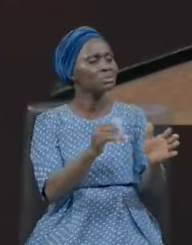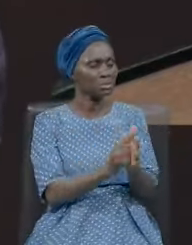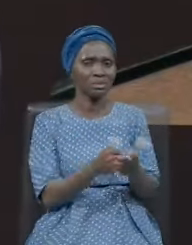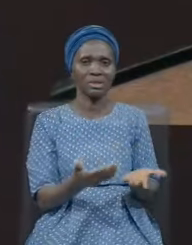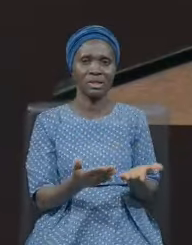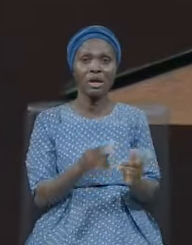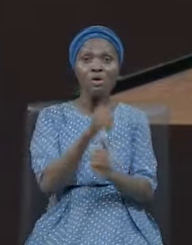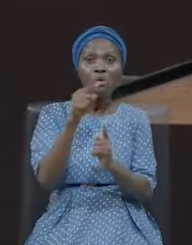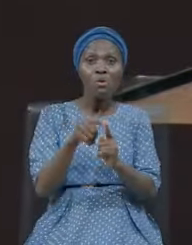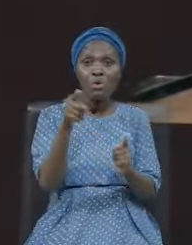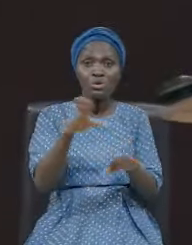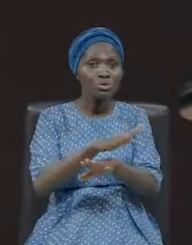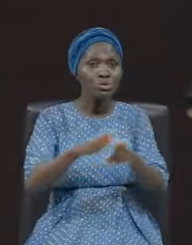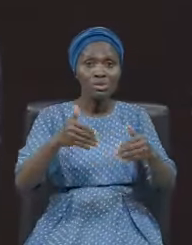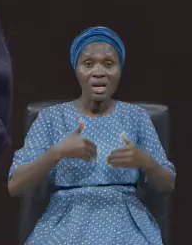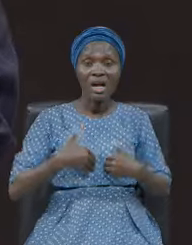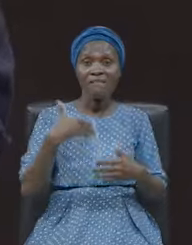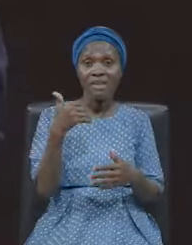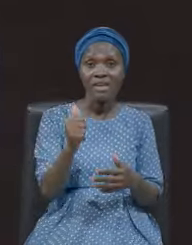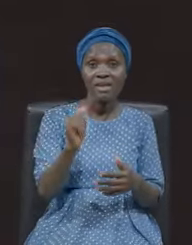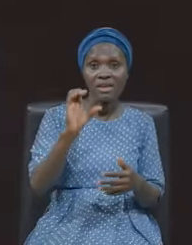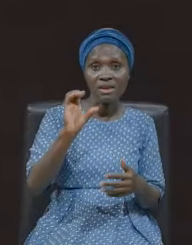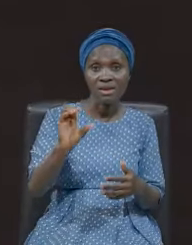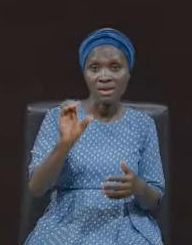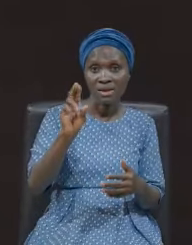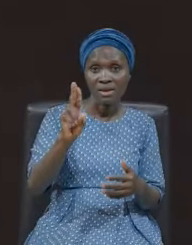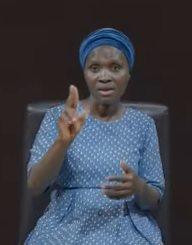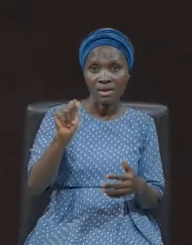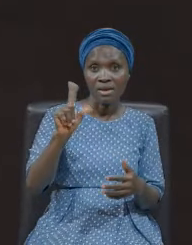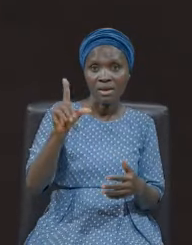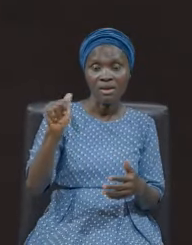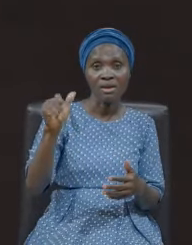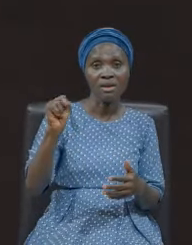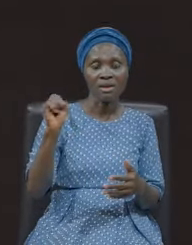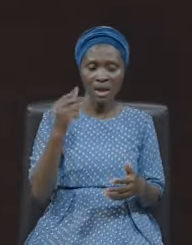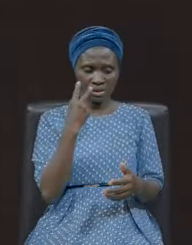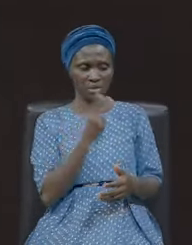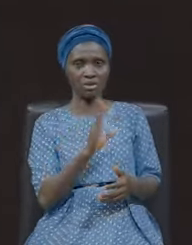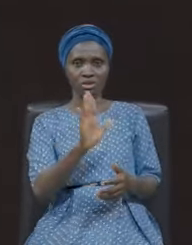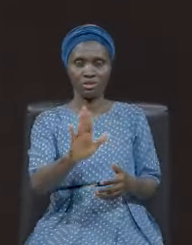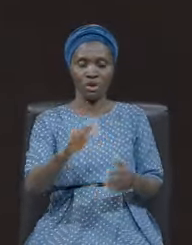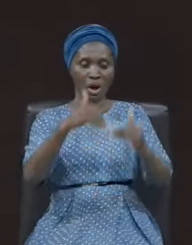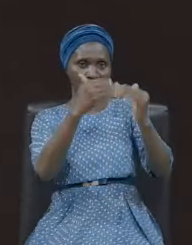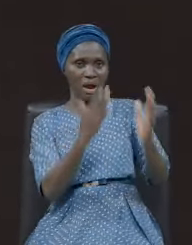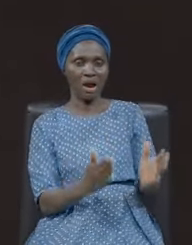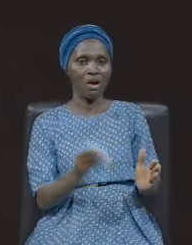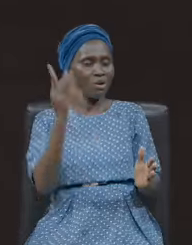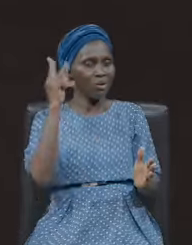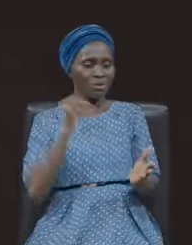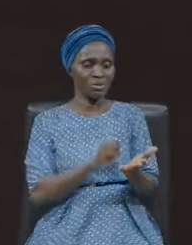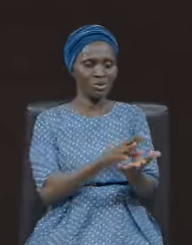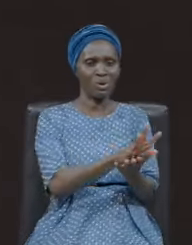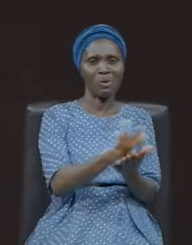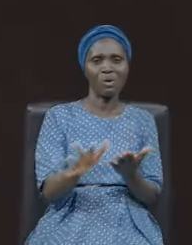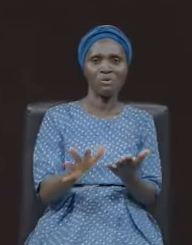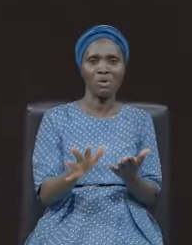have a cutlass, you understand your yard was kind of rough and wieldy. But now you have a cutlass.